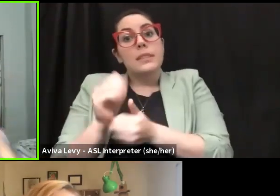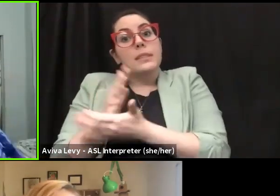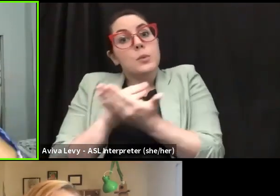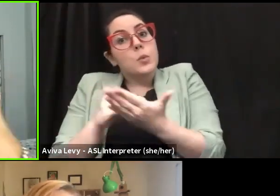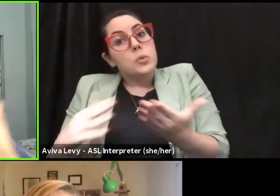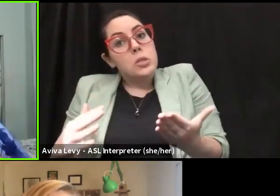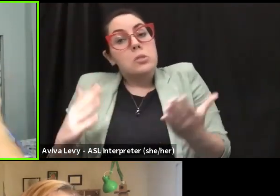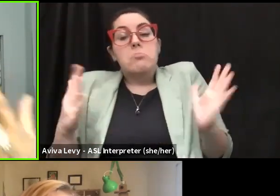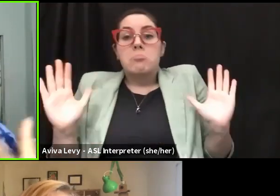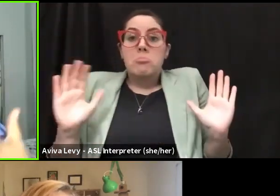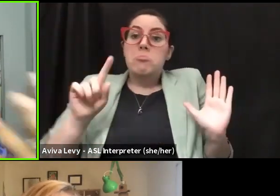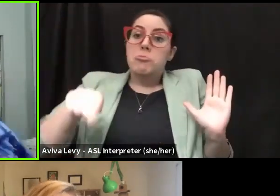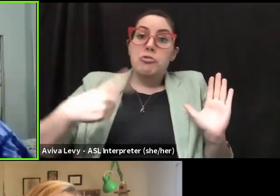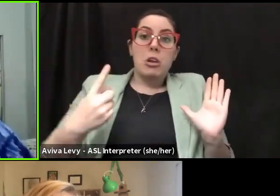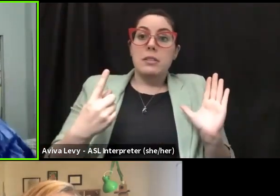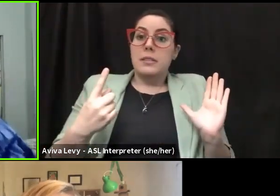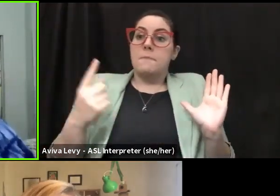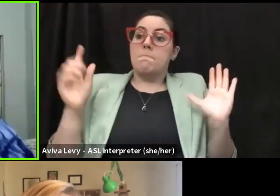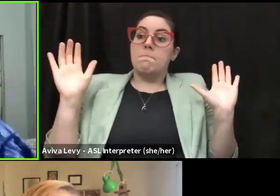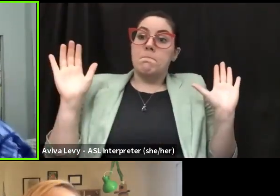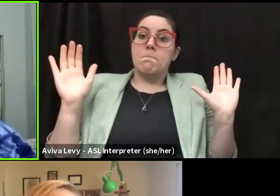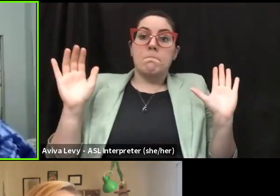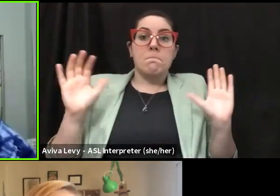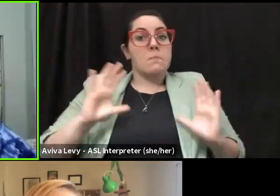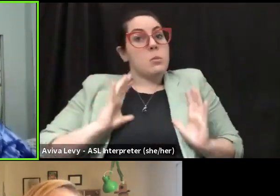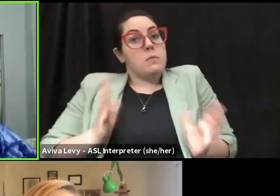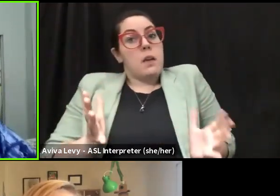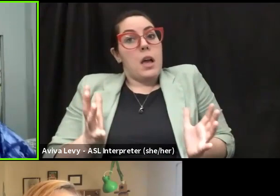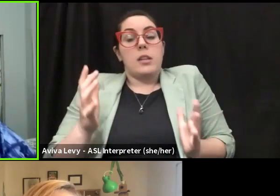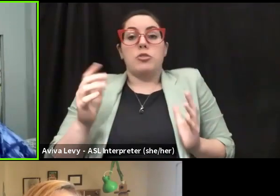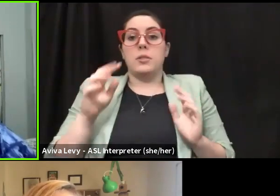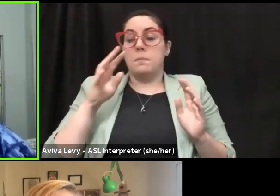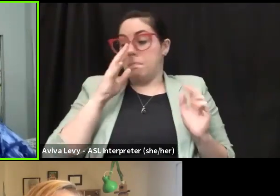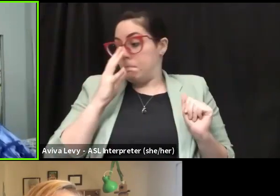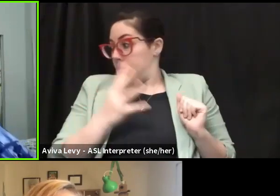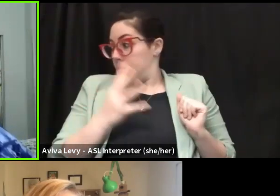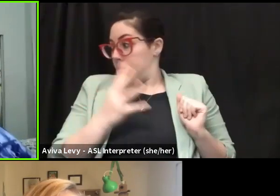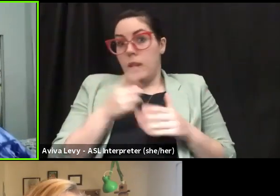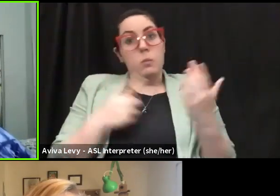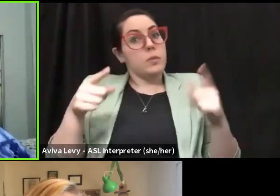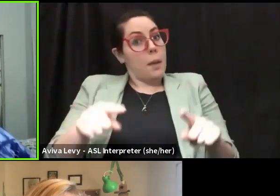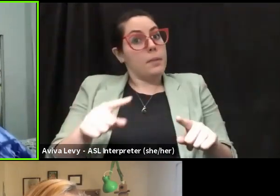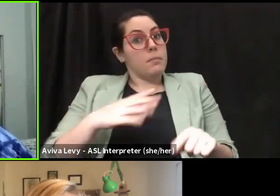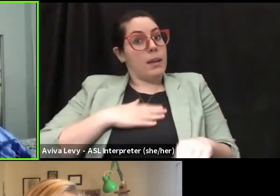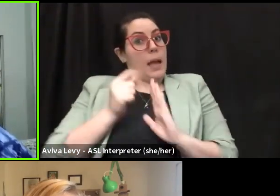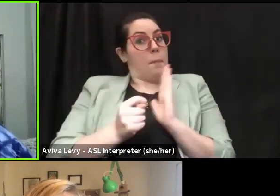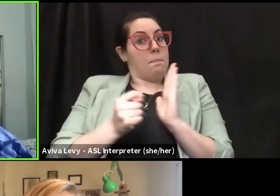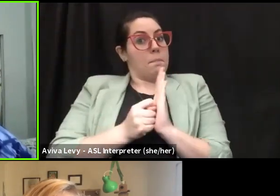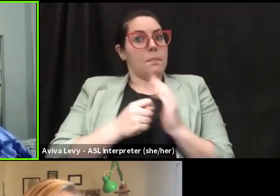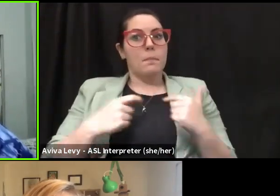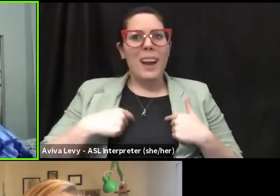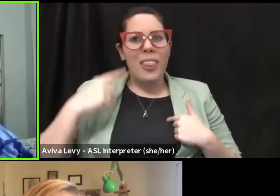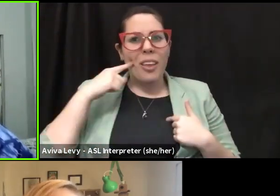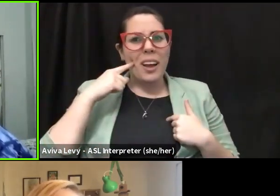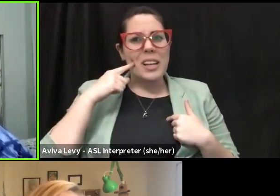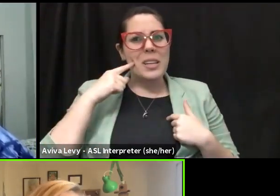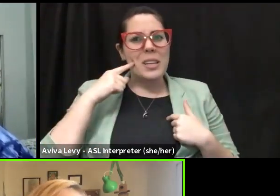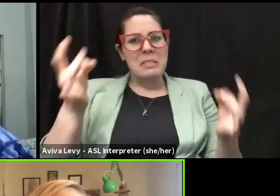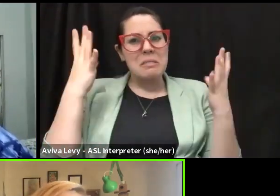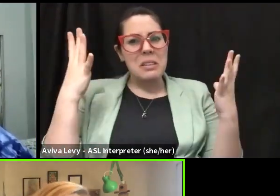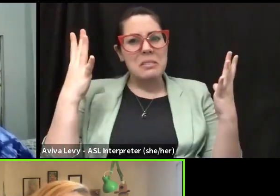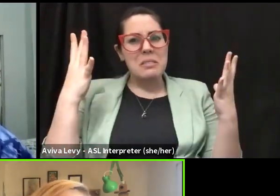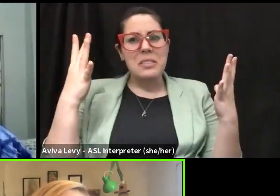just kind of de rigueur at that time. And I found it absolutely appalling.